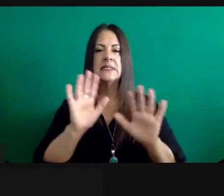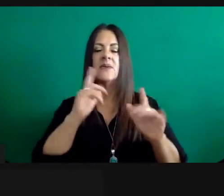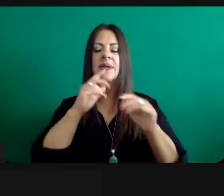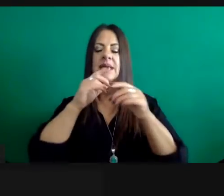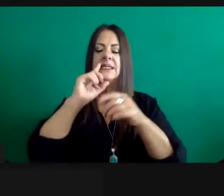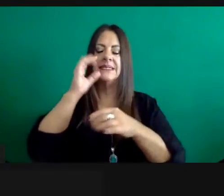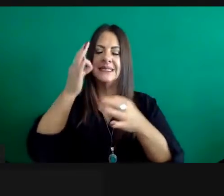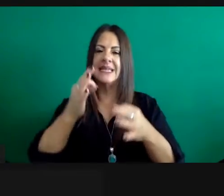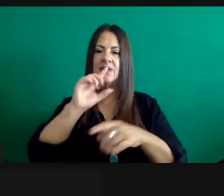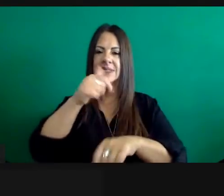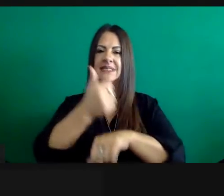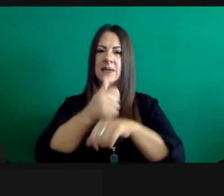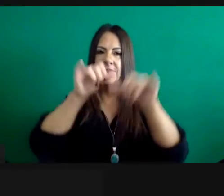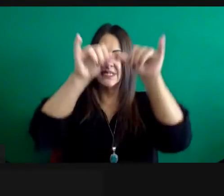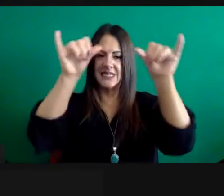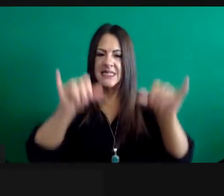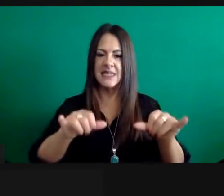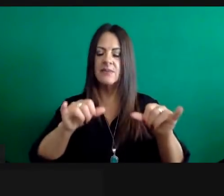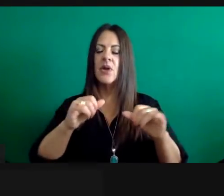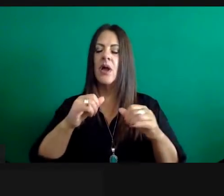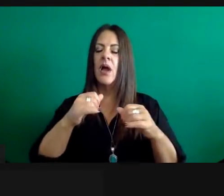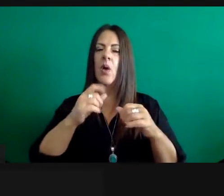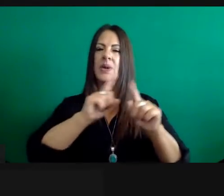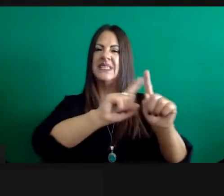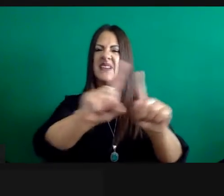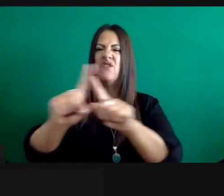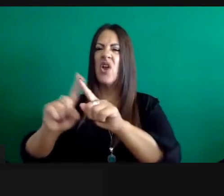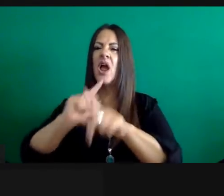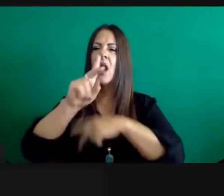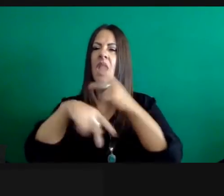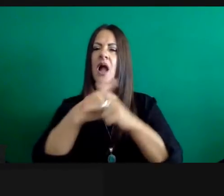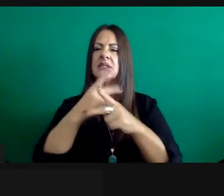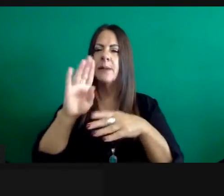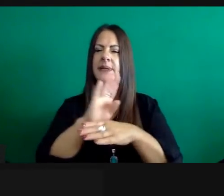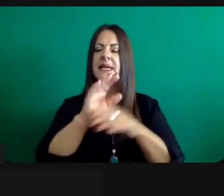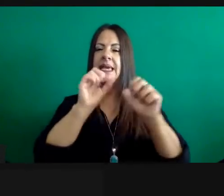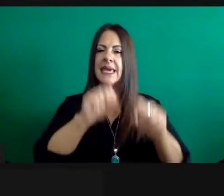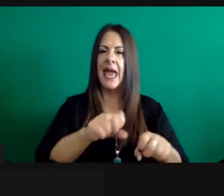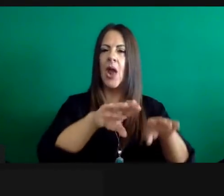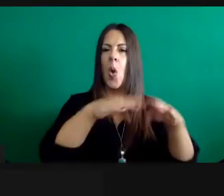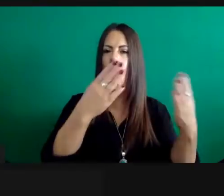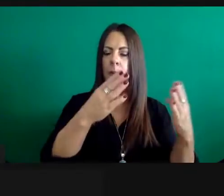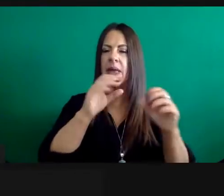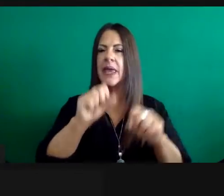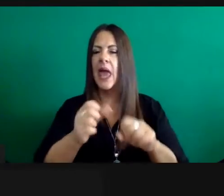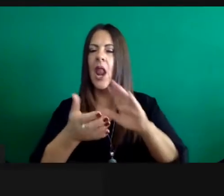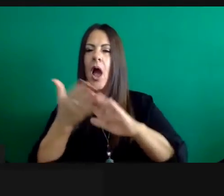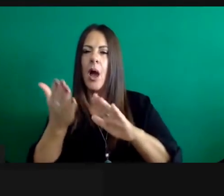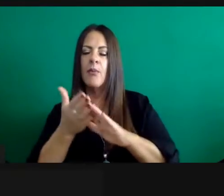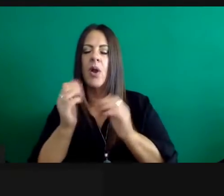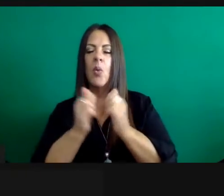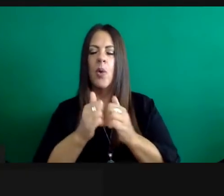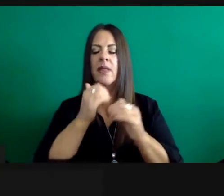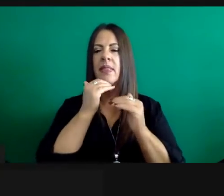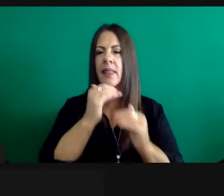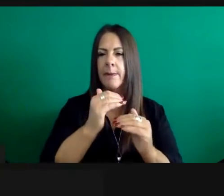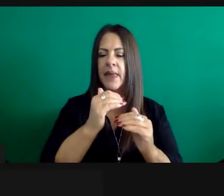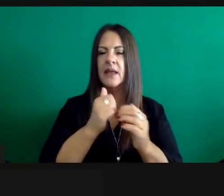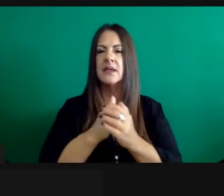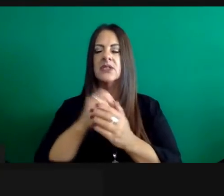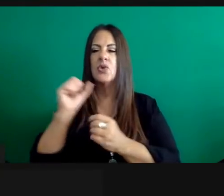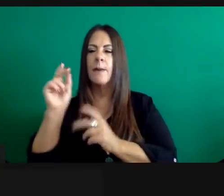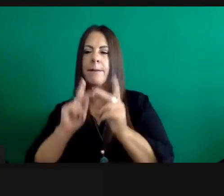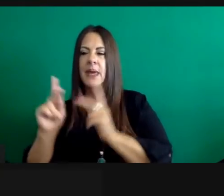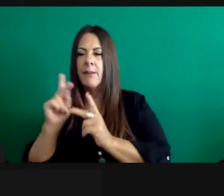allowed a variety of retailers to be open and operating so that customers, consumers,